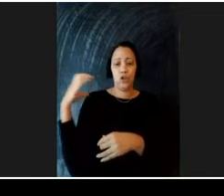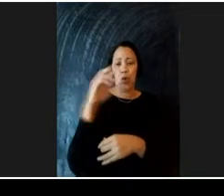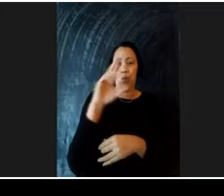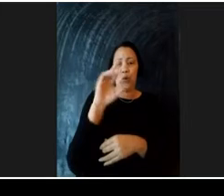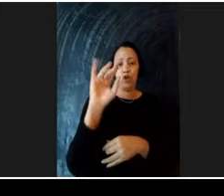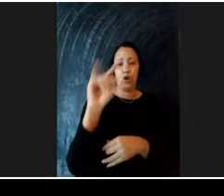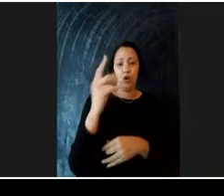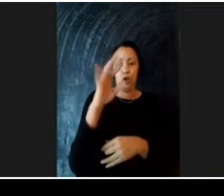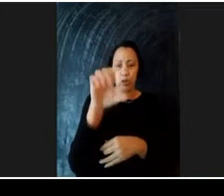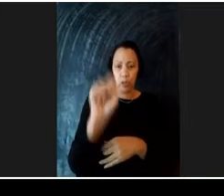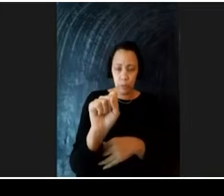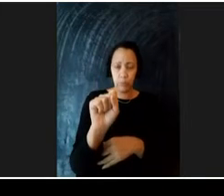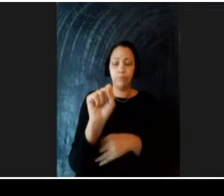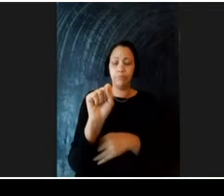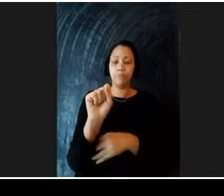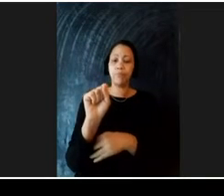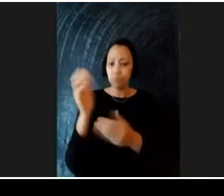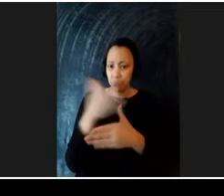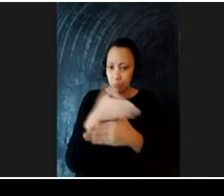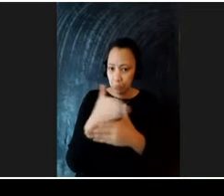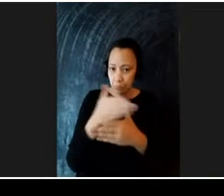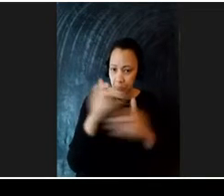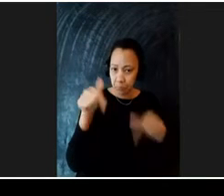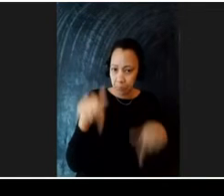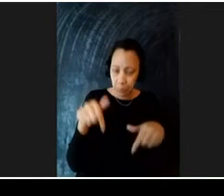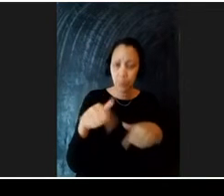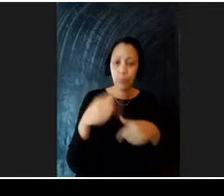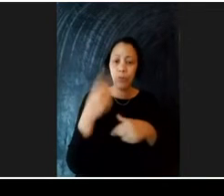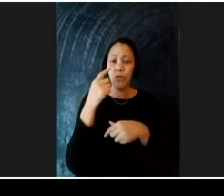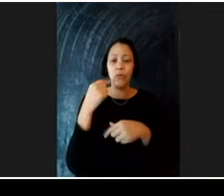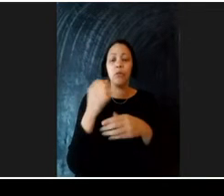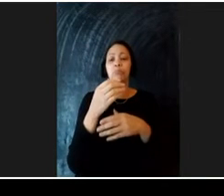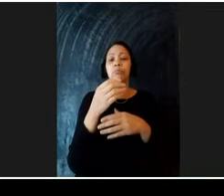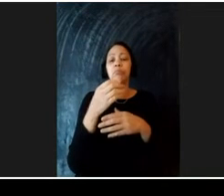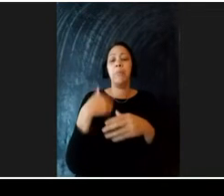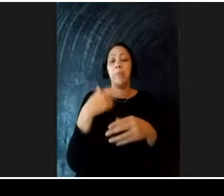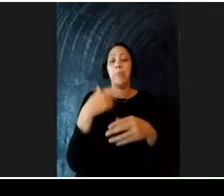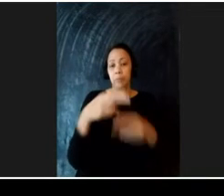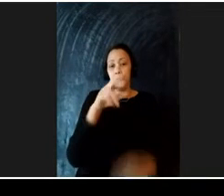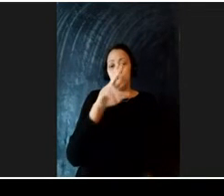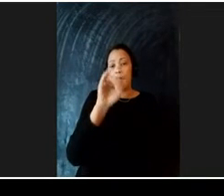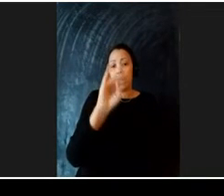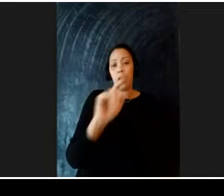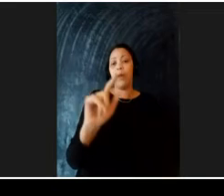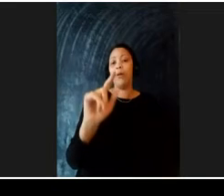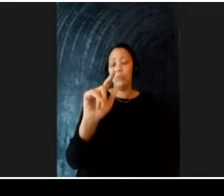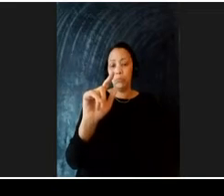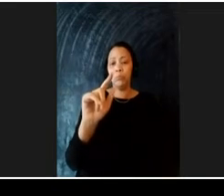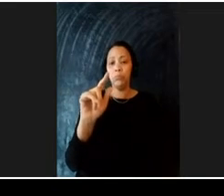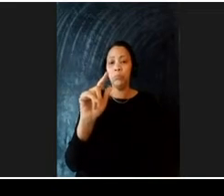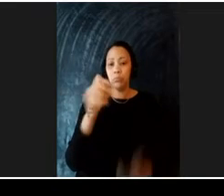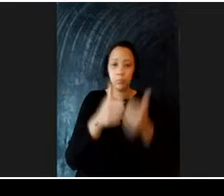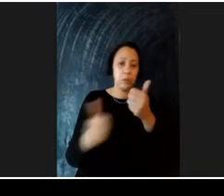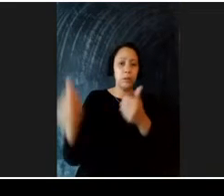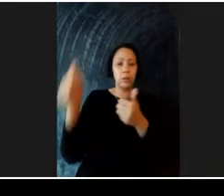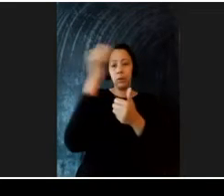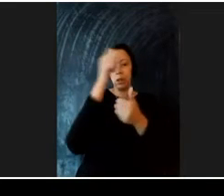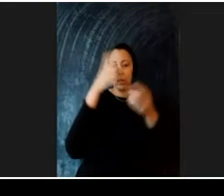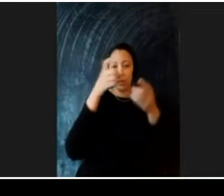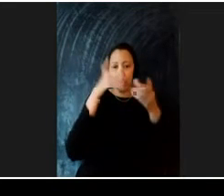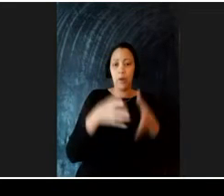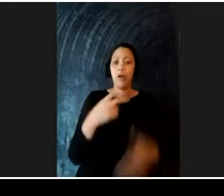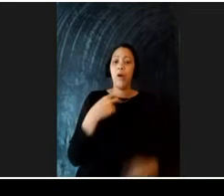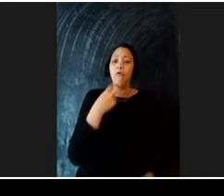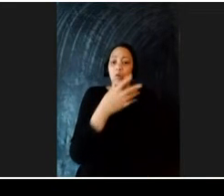violence and child Witnesses of domestic violence we work to reform and revolutionize domestic violence policy its